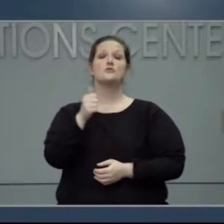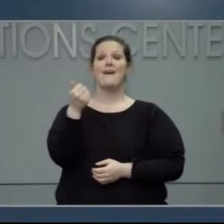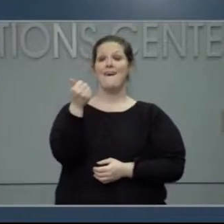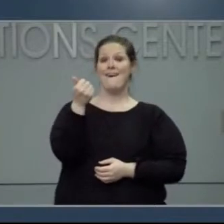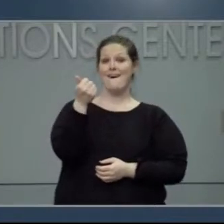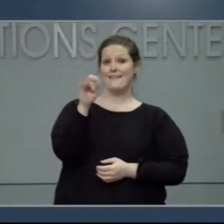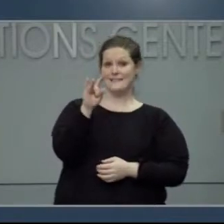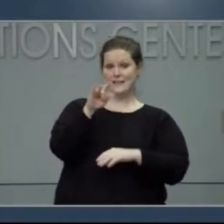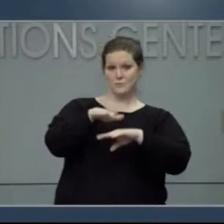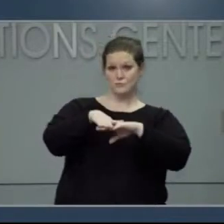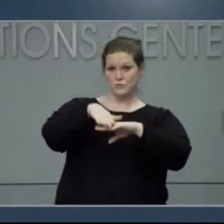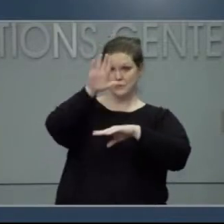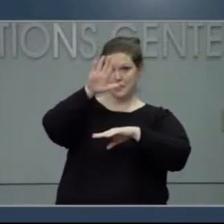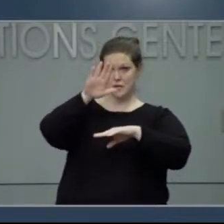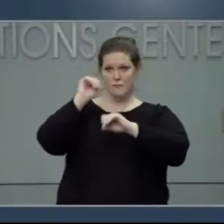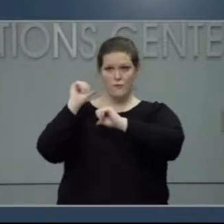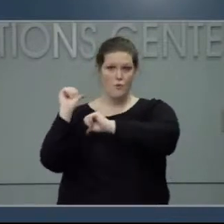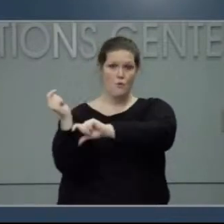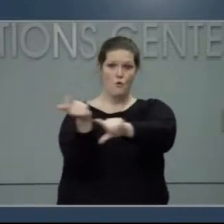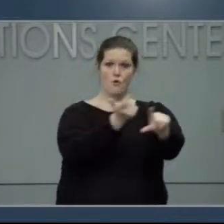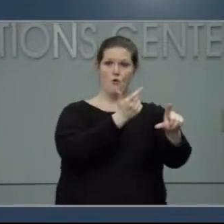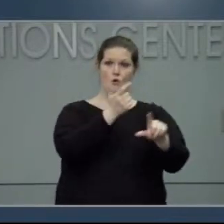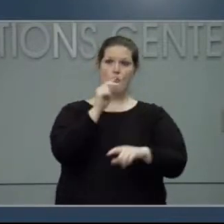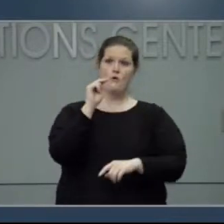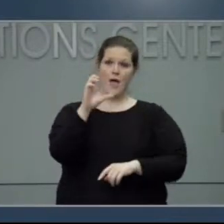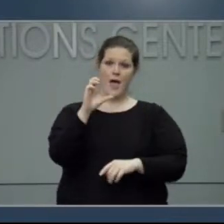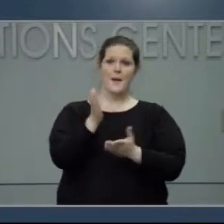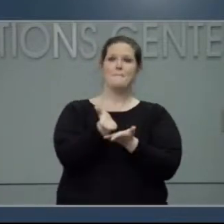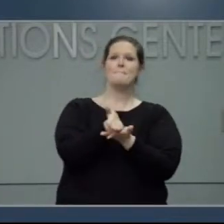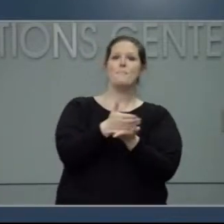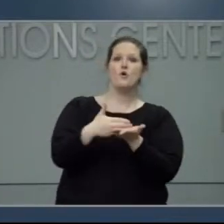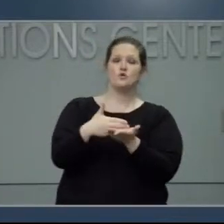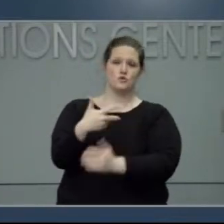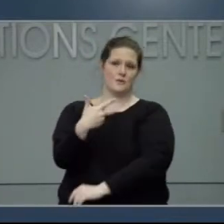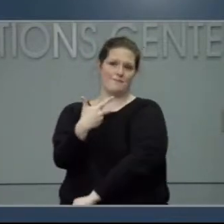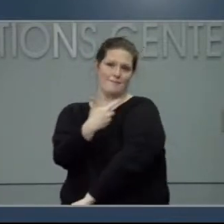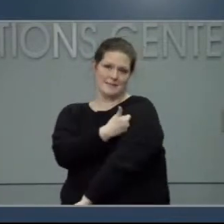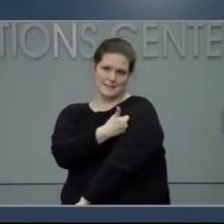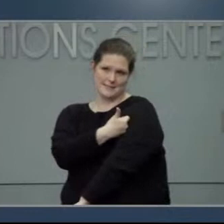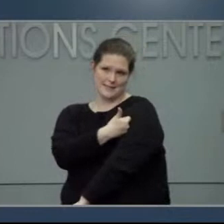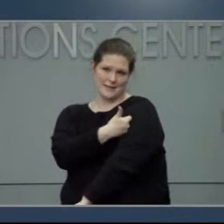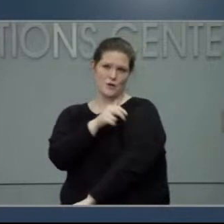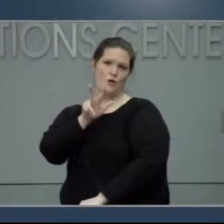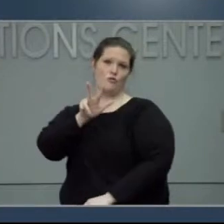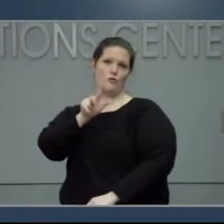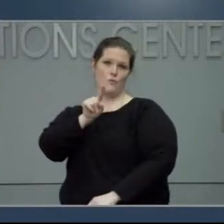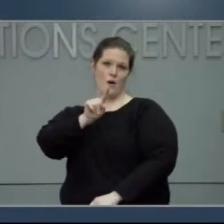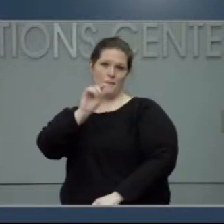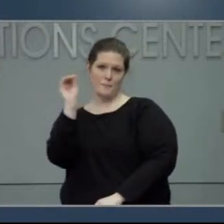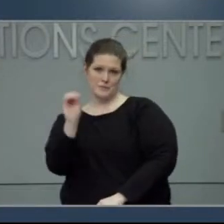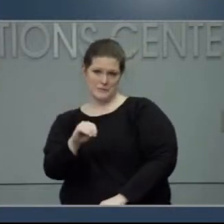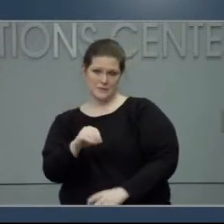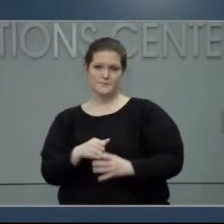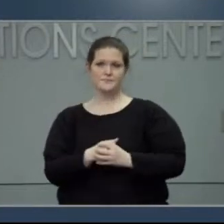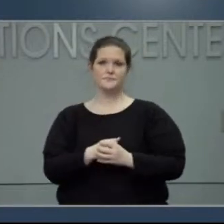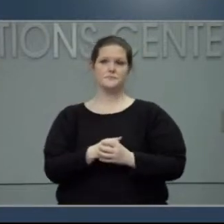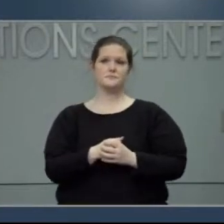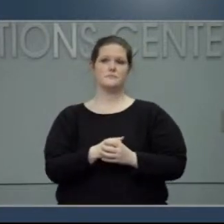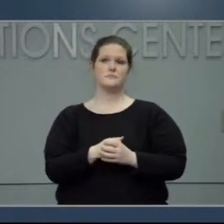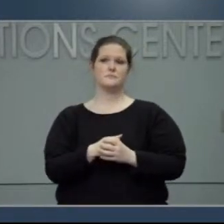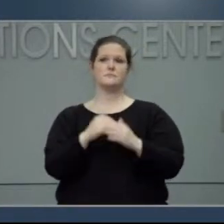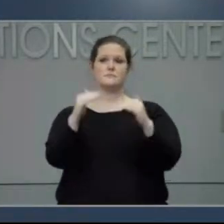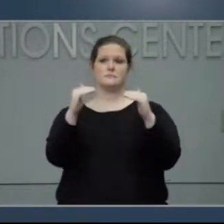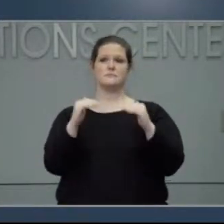least partially vaccinated, and 19% are fully vaccinated. These rates include North Carolinians